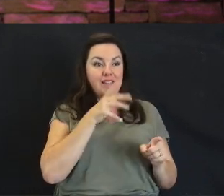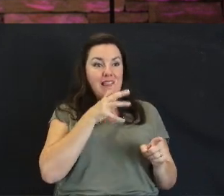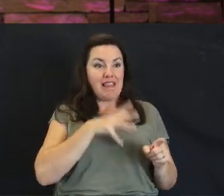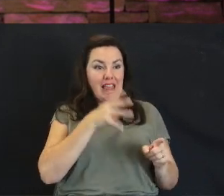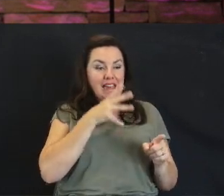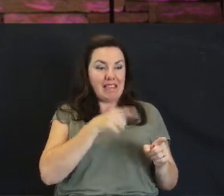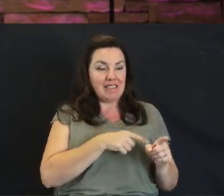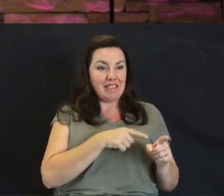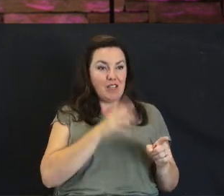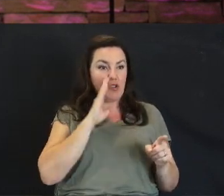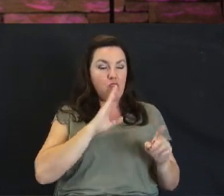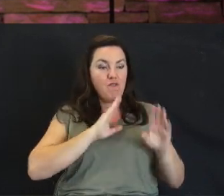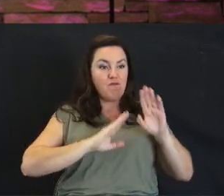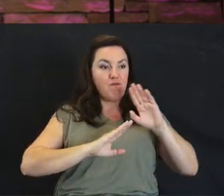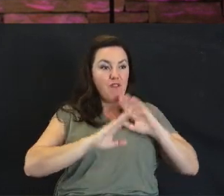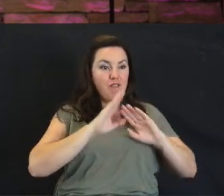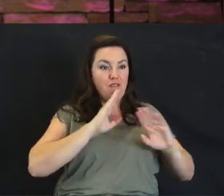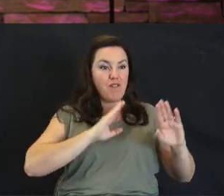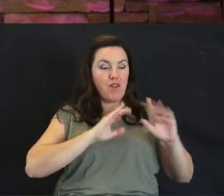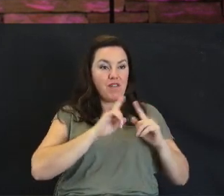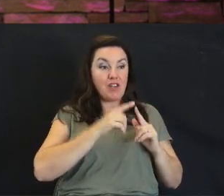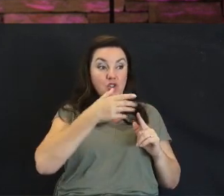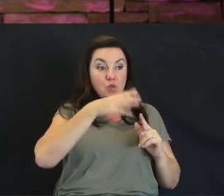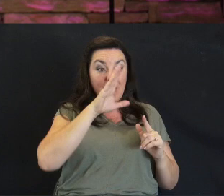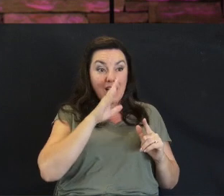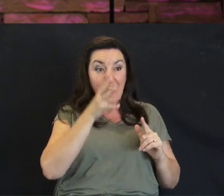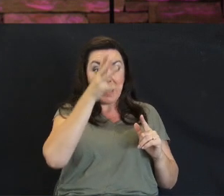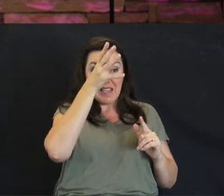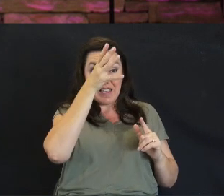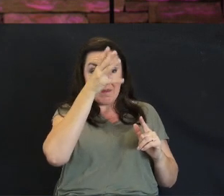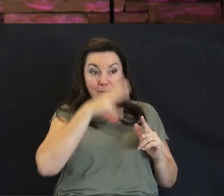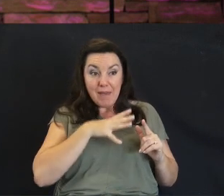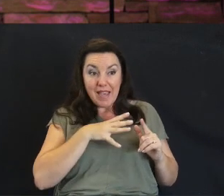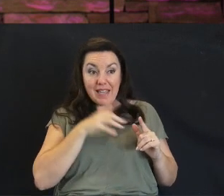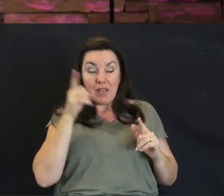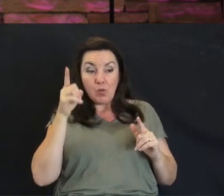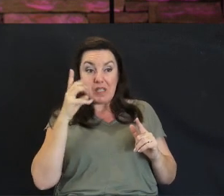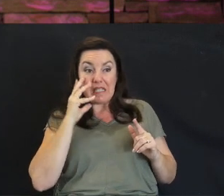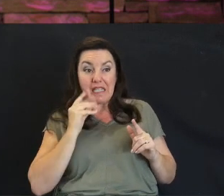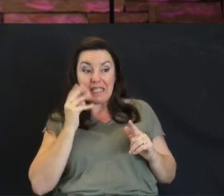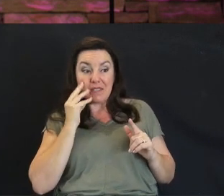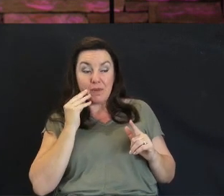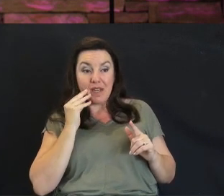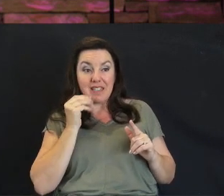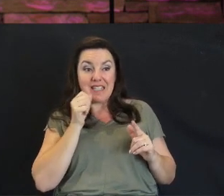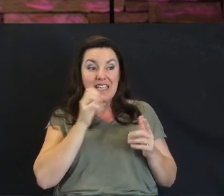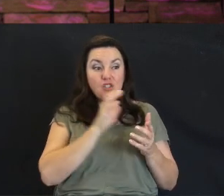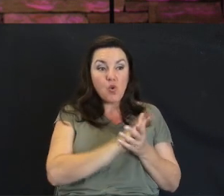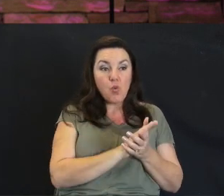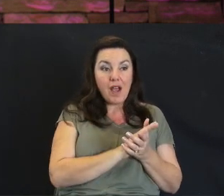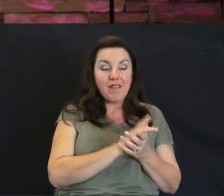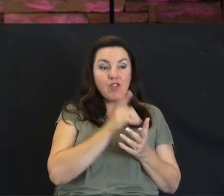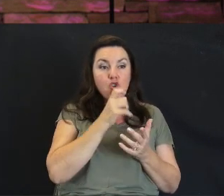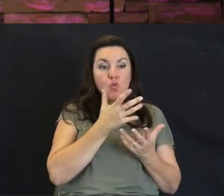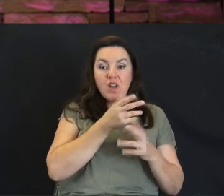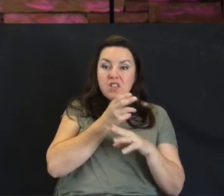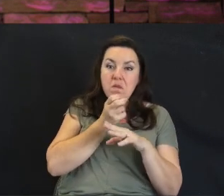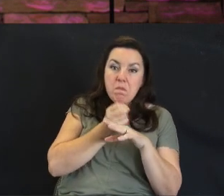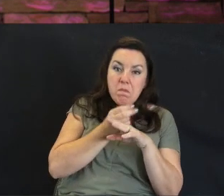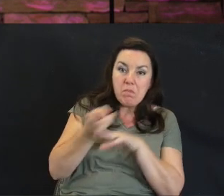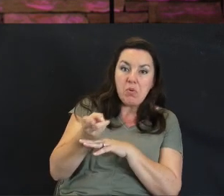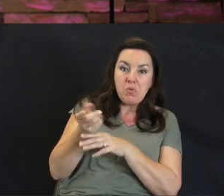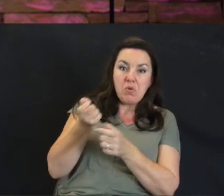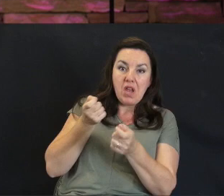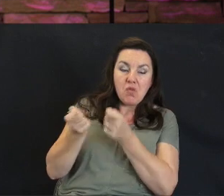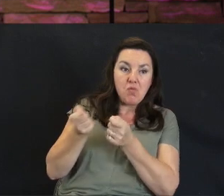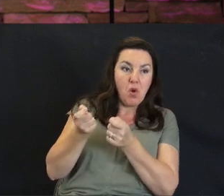the most frustrating things In all the world To a godly man That he will ever experience In his lifetime? It's a wife or a woman That seeks to dominate him And rule